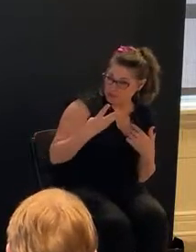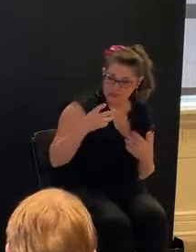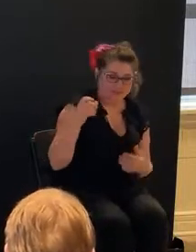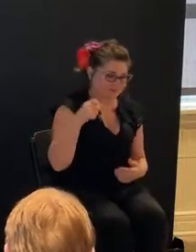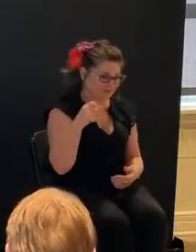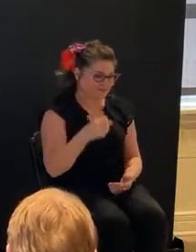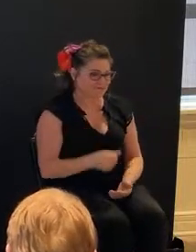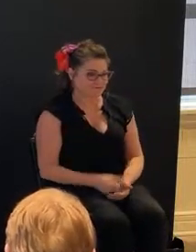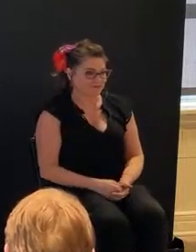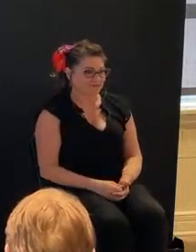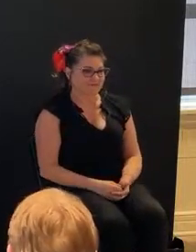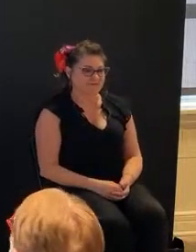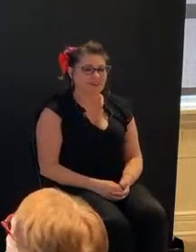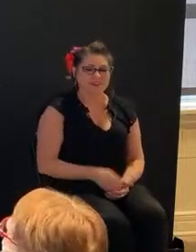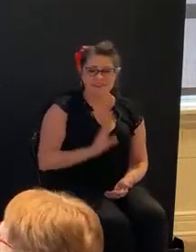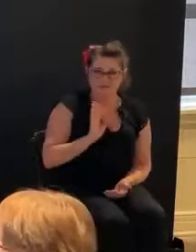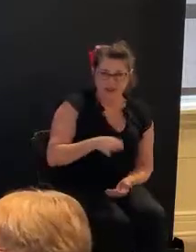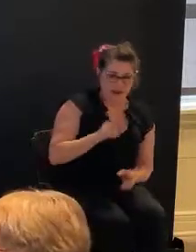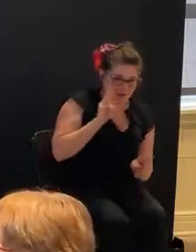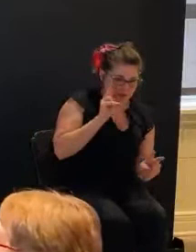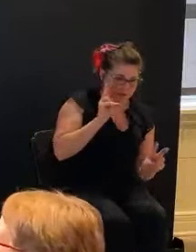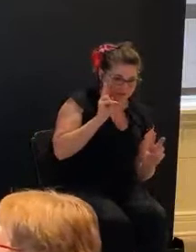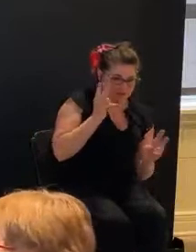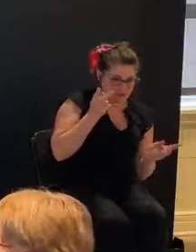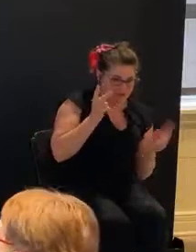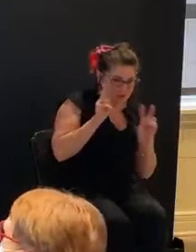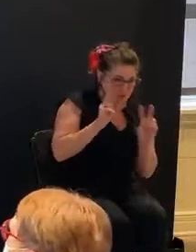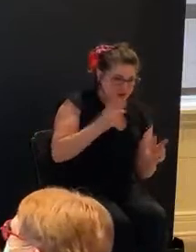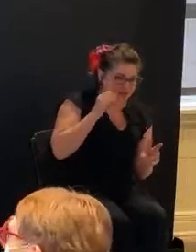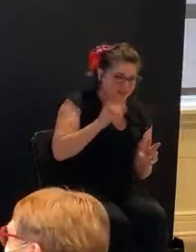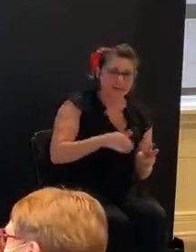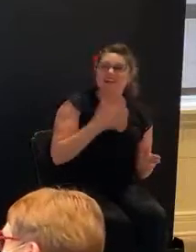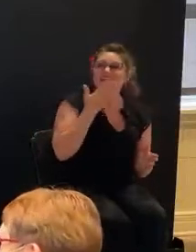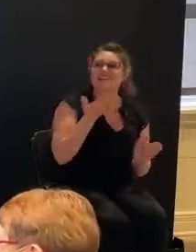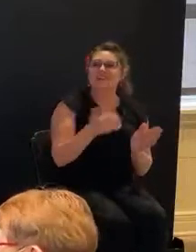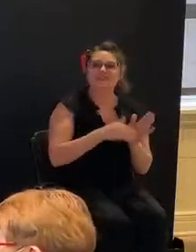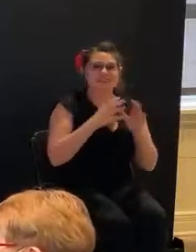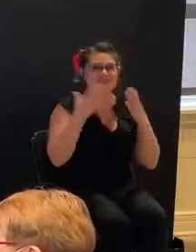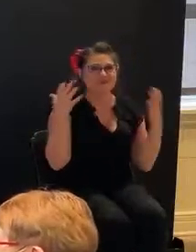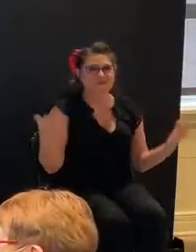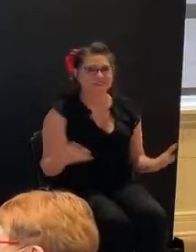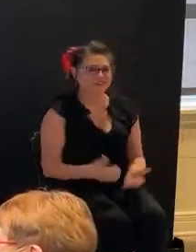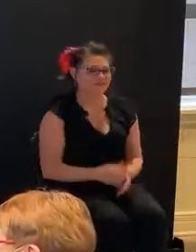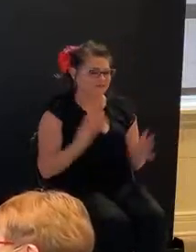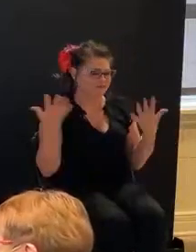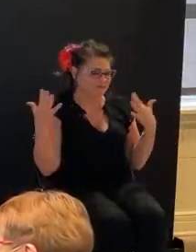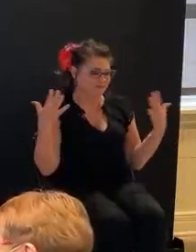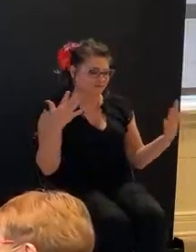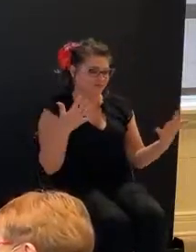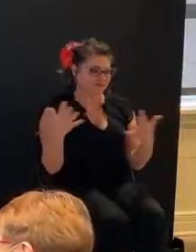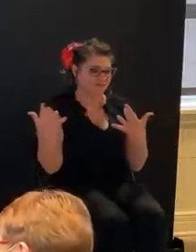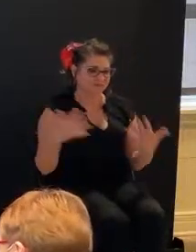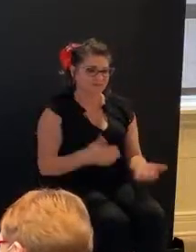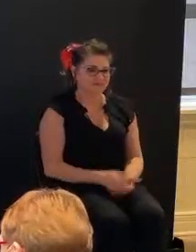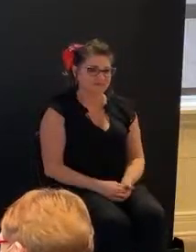Yeah, so keep an eye out. Yeah. All right, thank you again so much. Thank you.